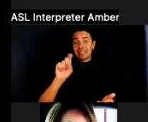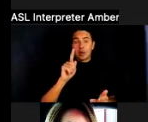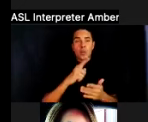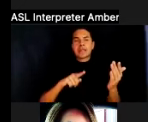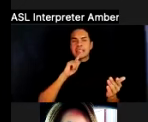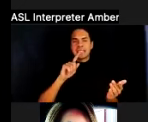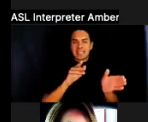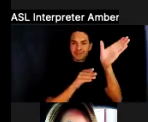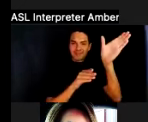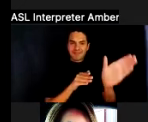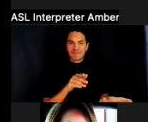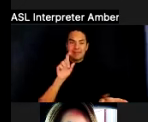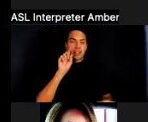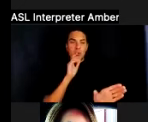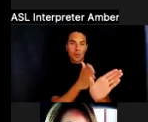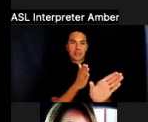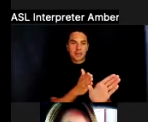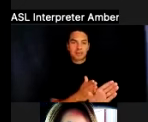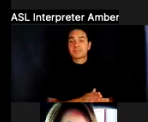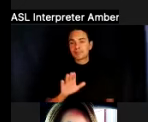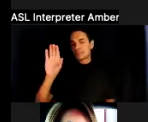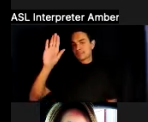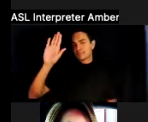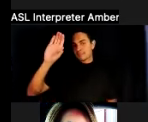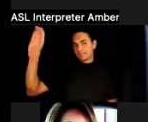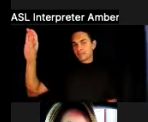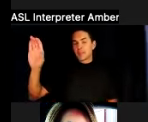sexual discrimination that violate,